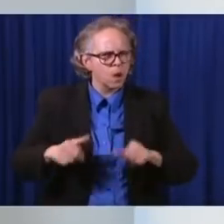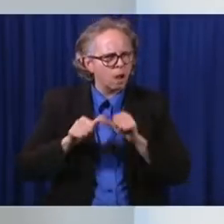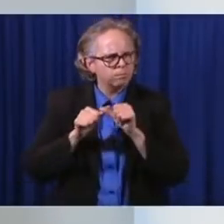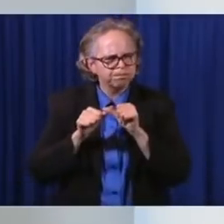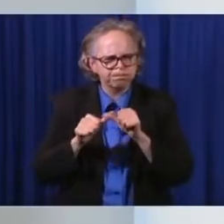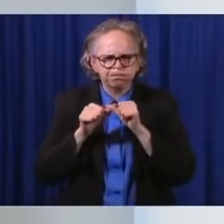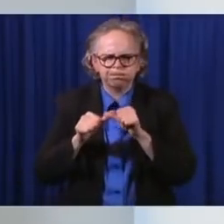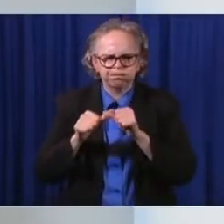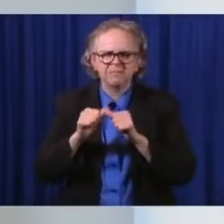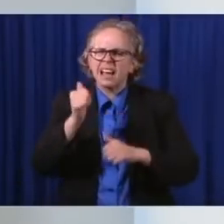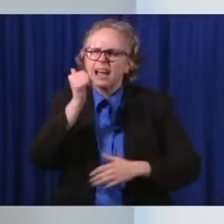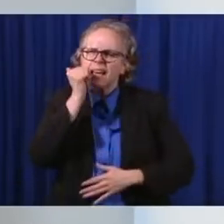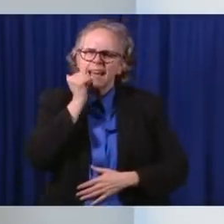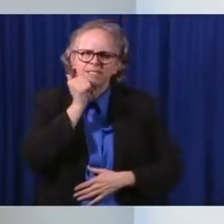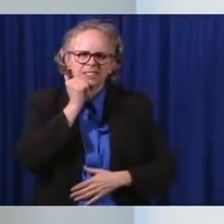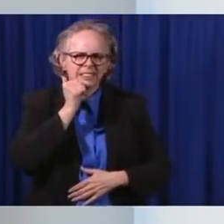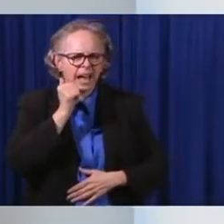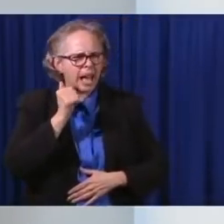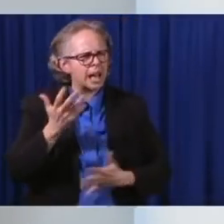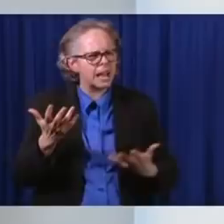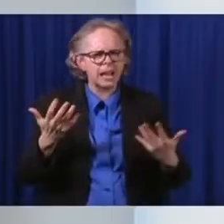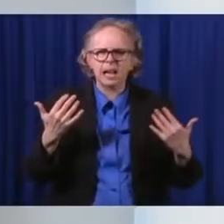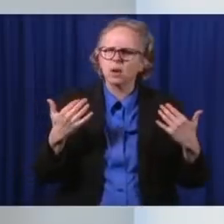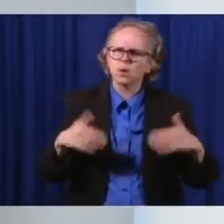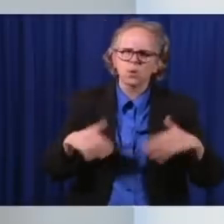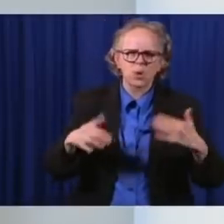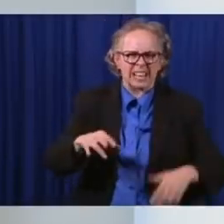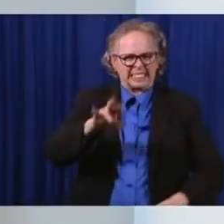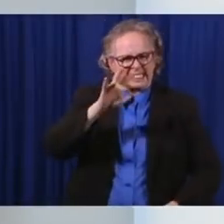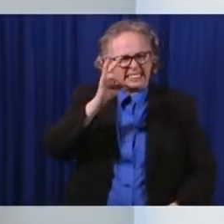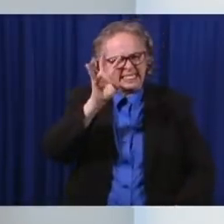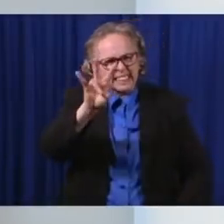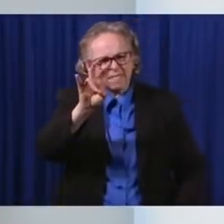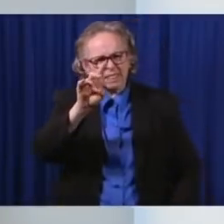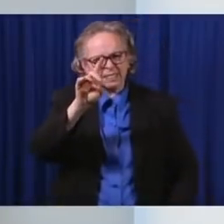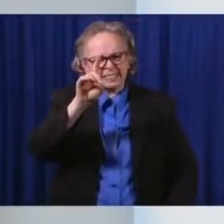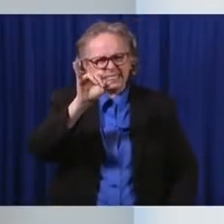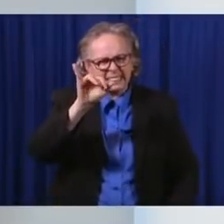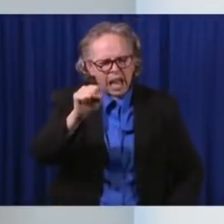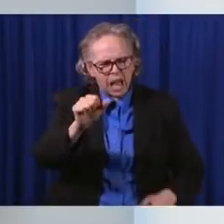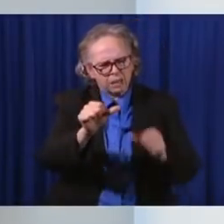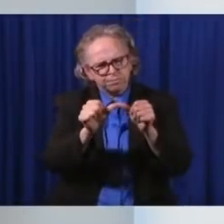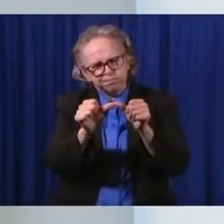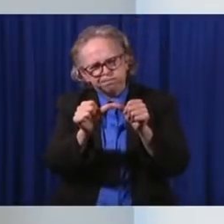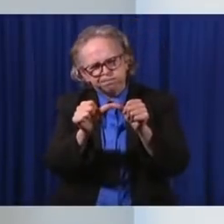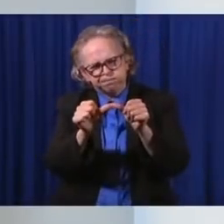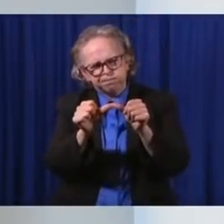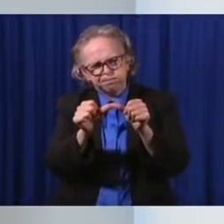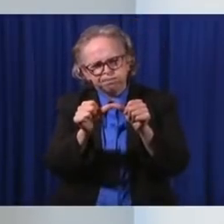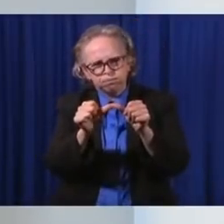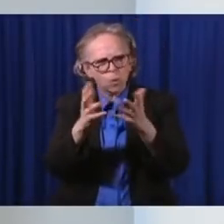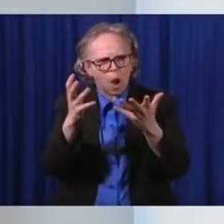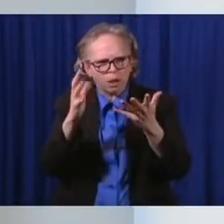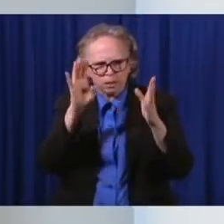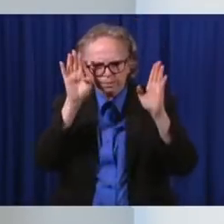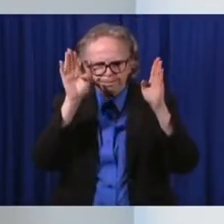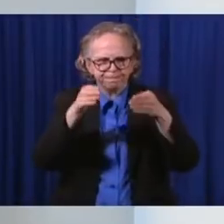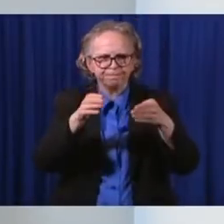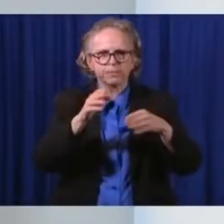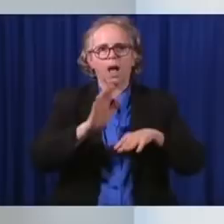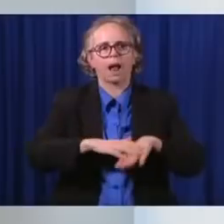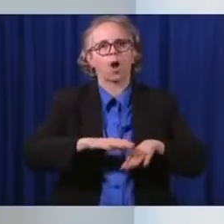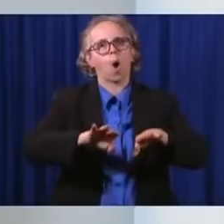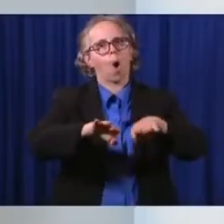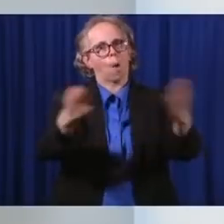people 7 days a week who are working on these evaluations and reopenings for businesses and sites and attractions